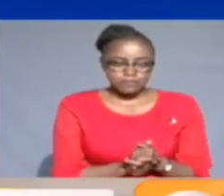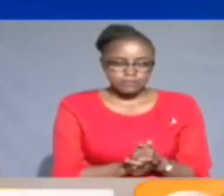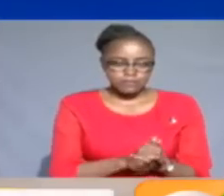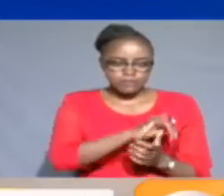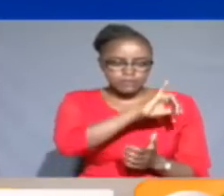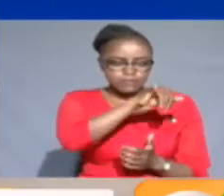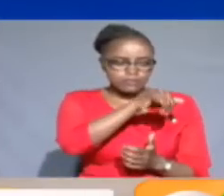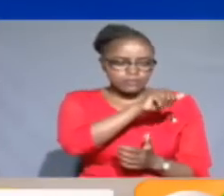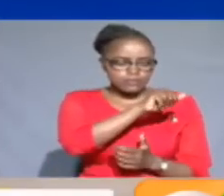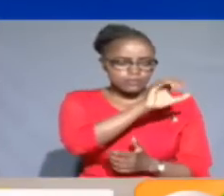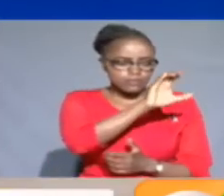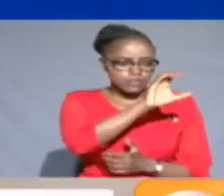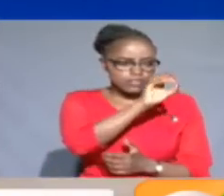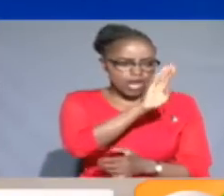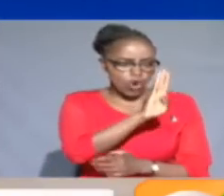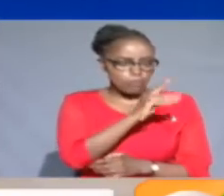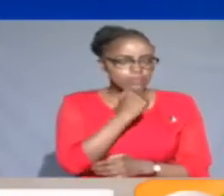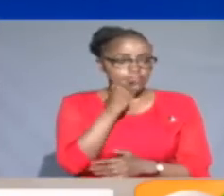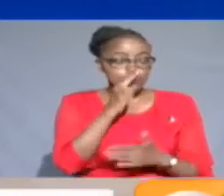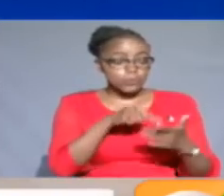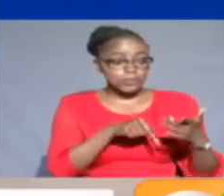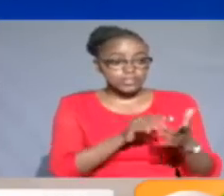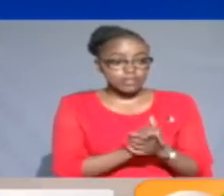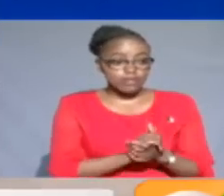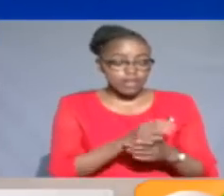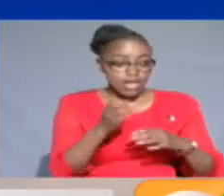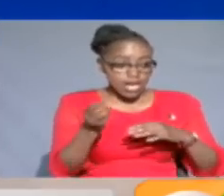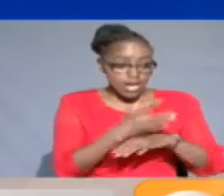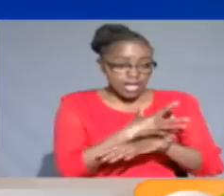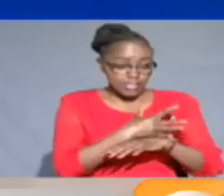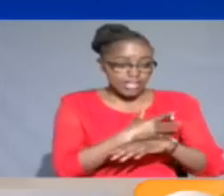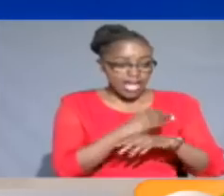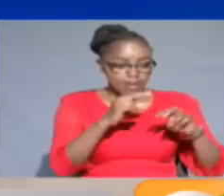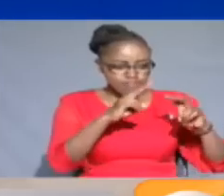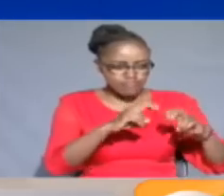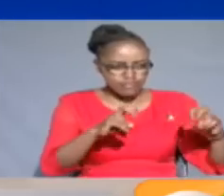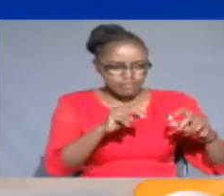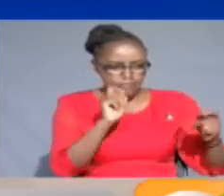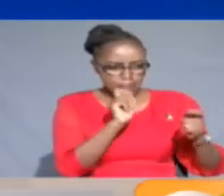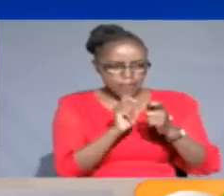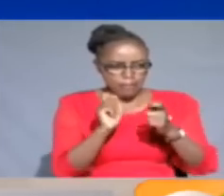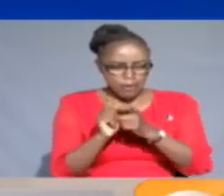Jacob Abere Matlala says, cancer screening, management, and treatment